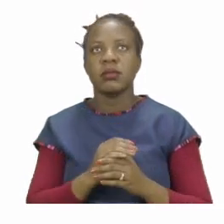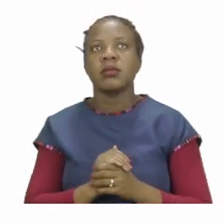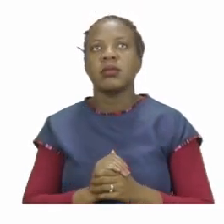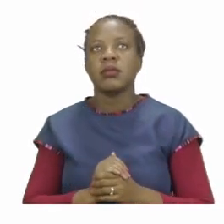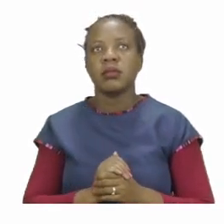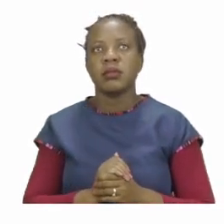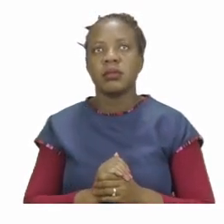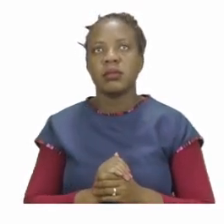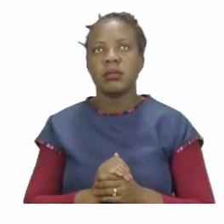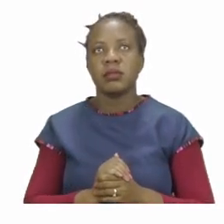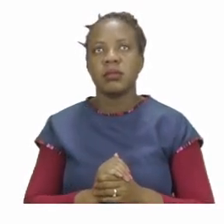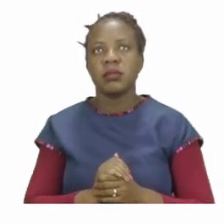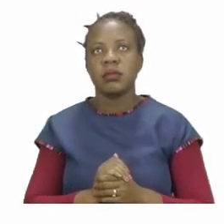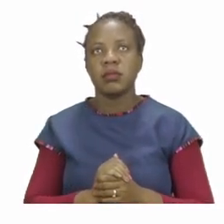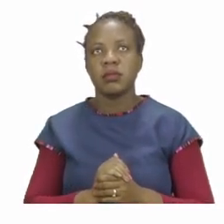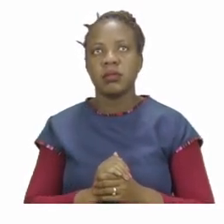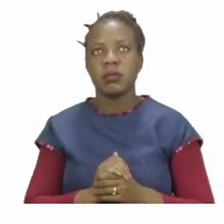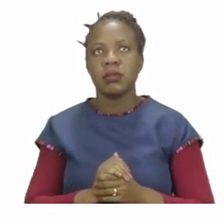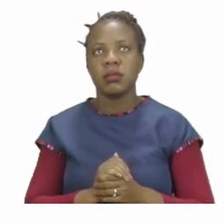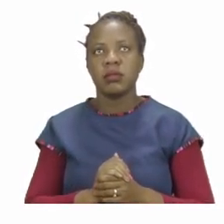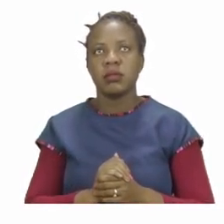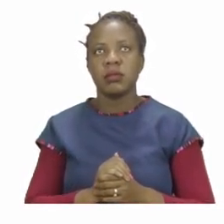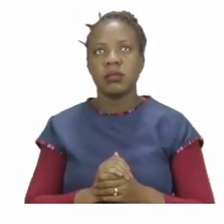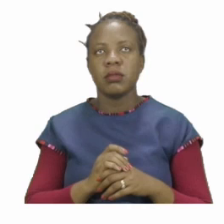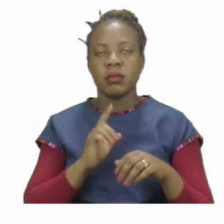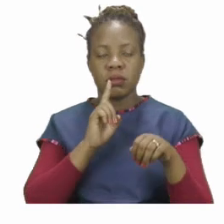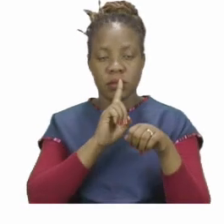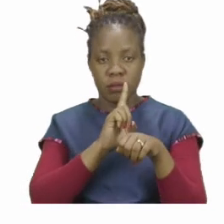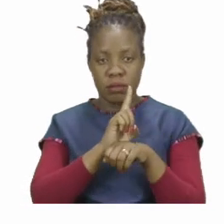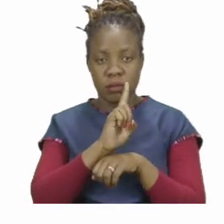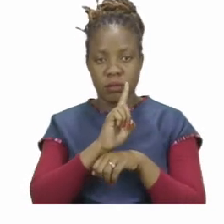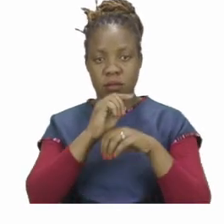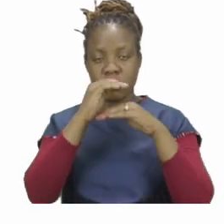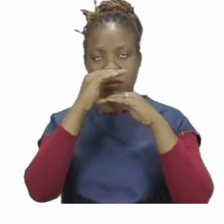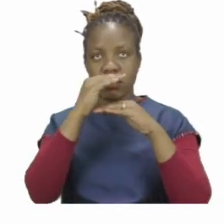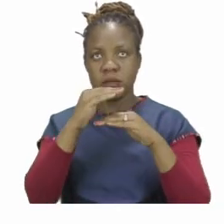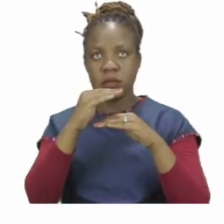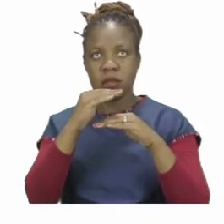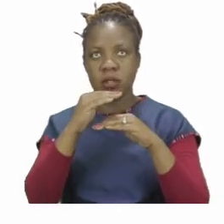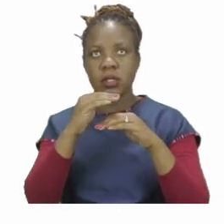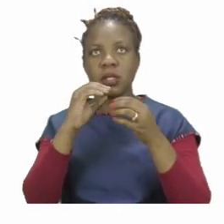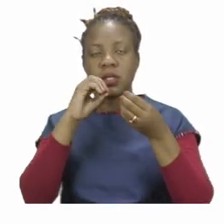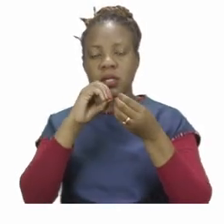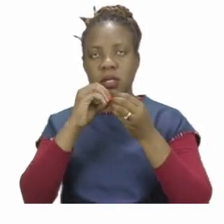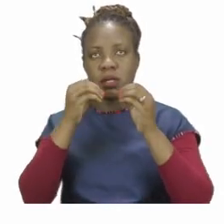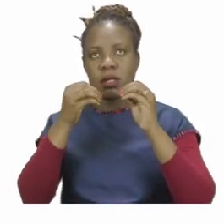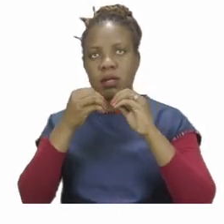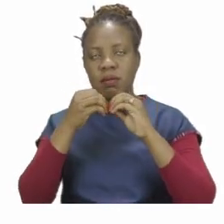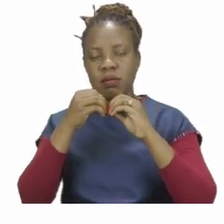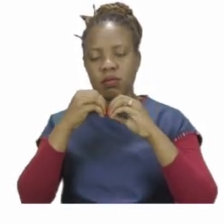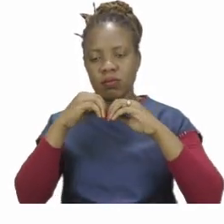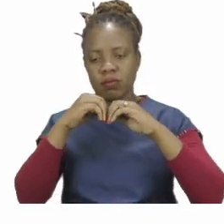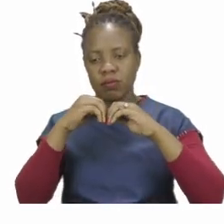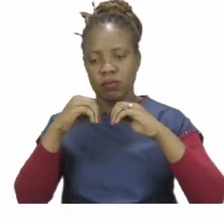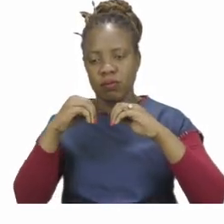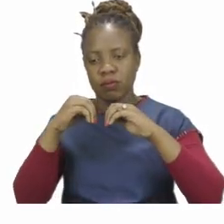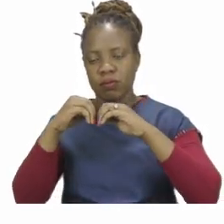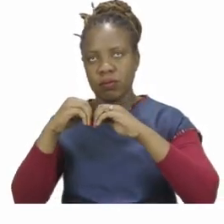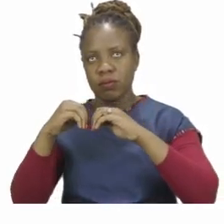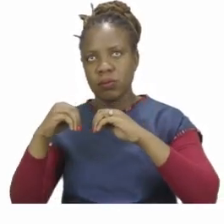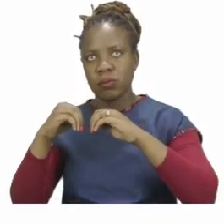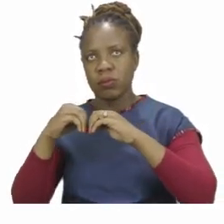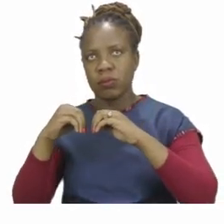we have to break down the numbers. So this means we need to take